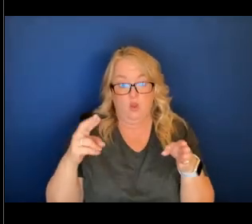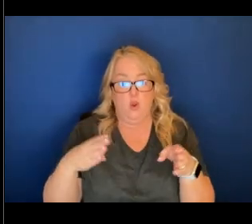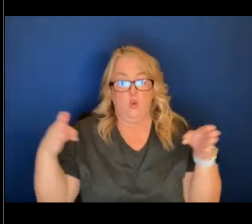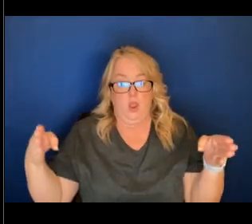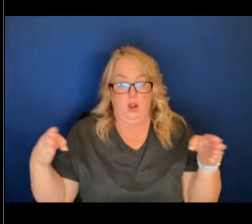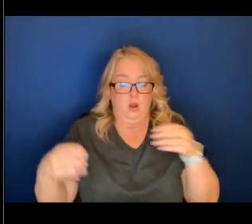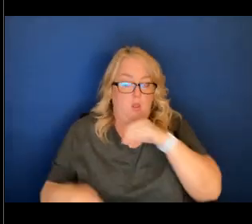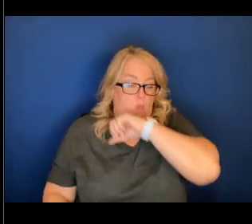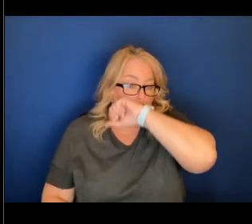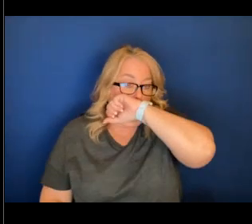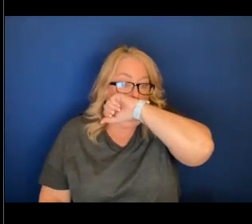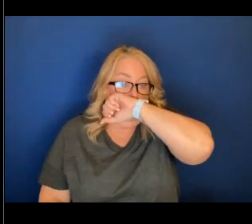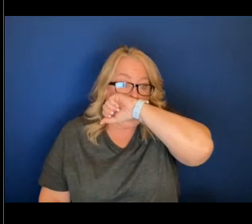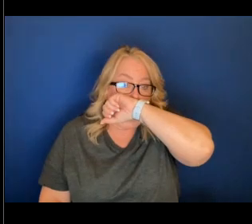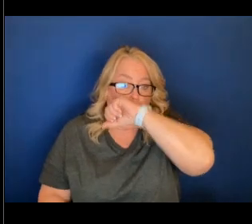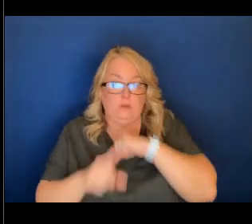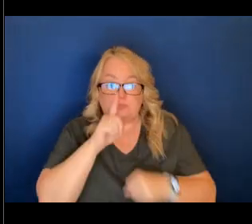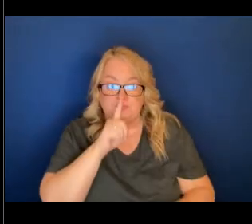or wider.